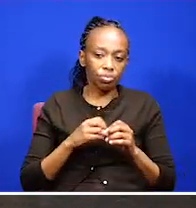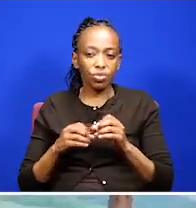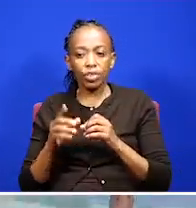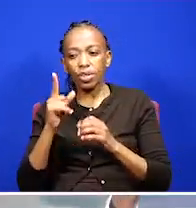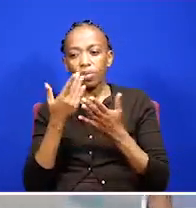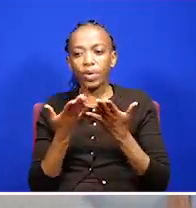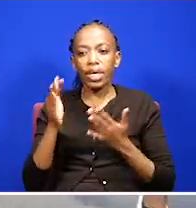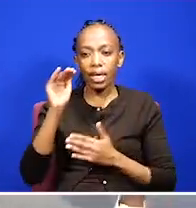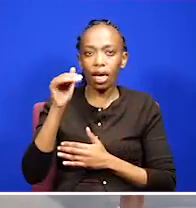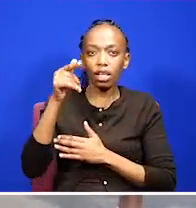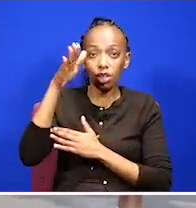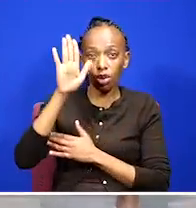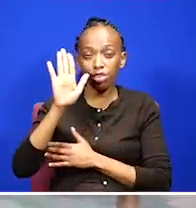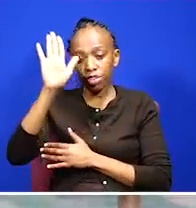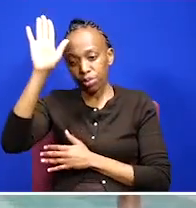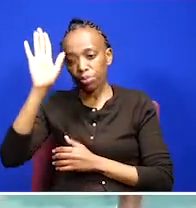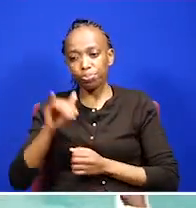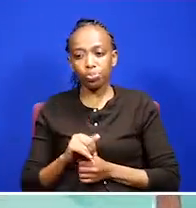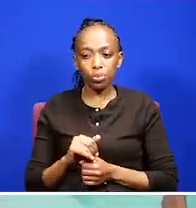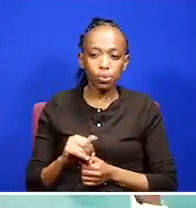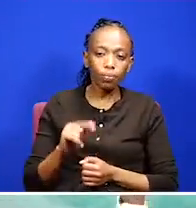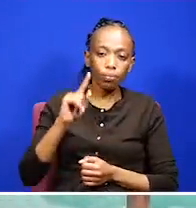So one thing we ask of you.